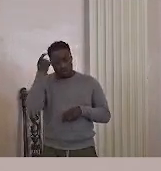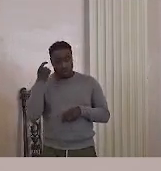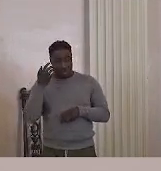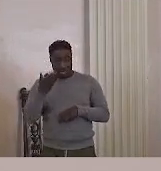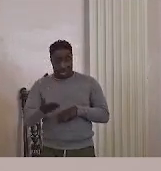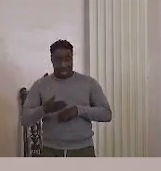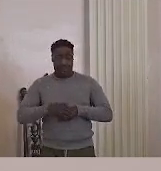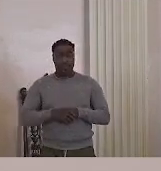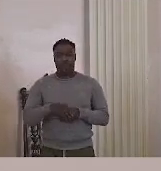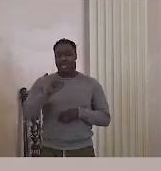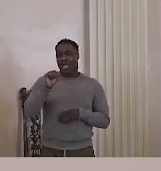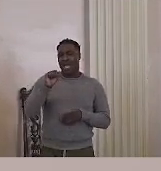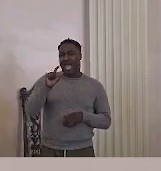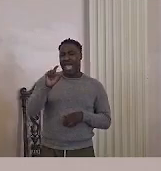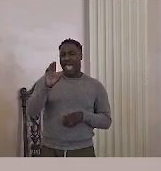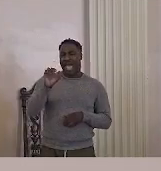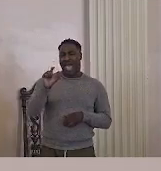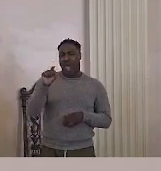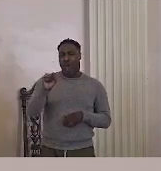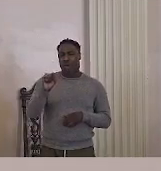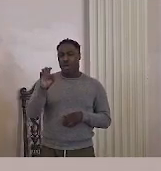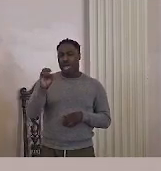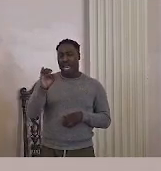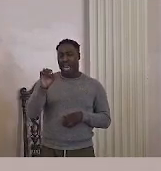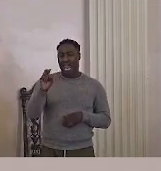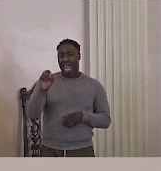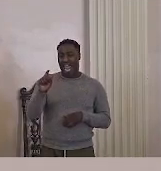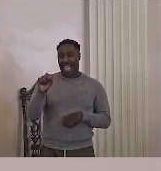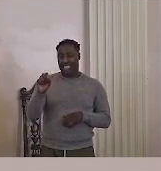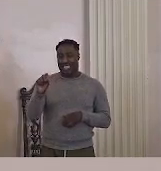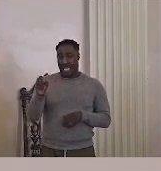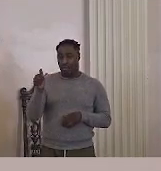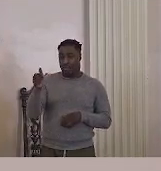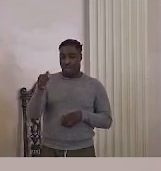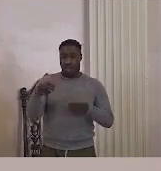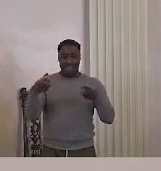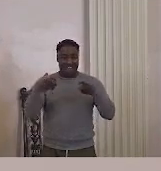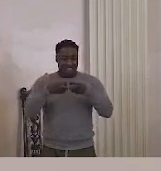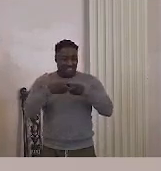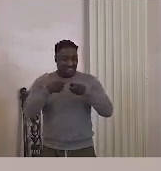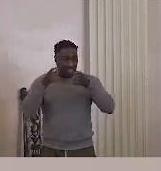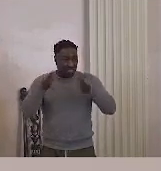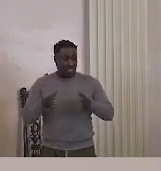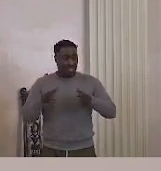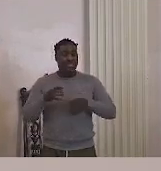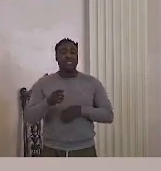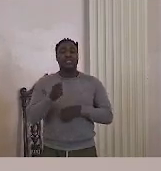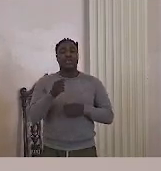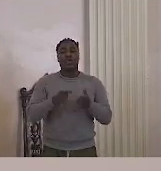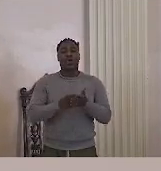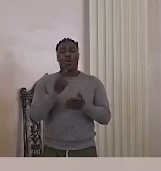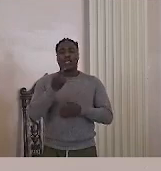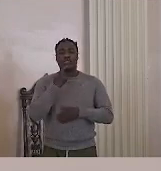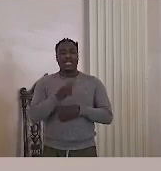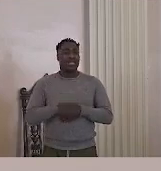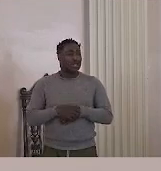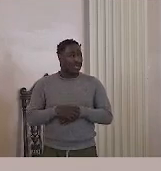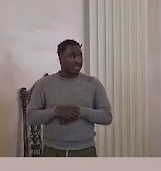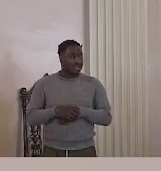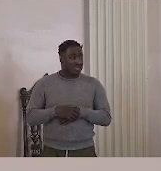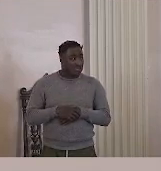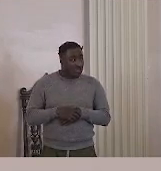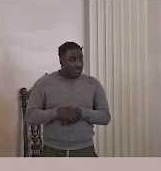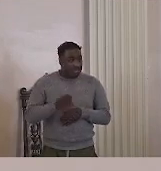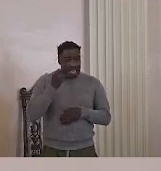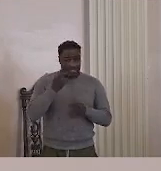Albert Einstein, physicist and cosmic mystic, once said, "If I had an hour to solve